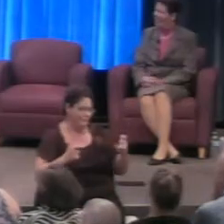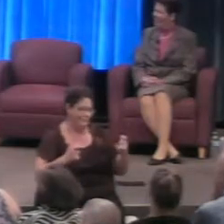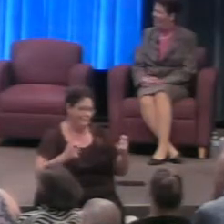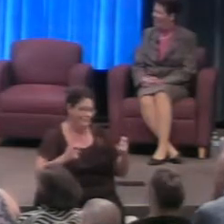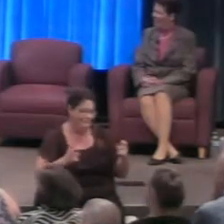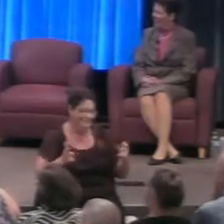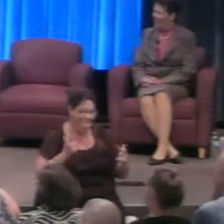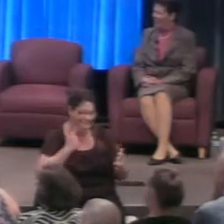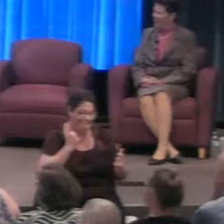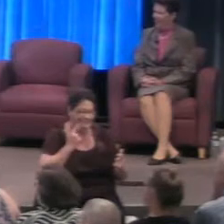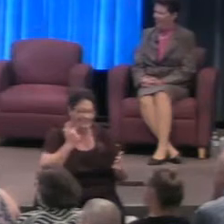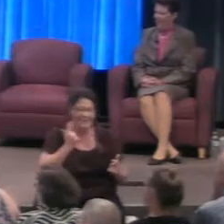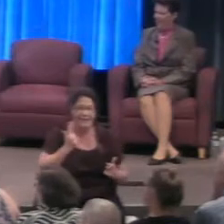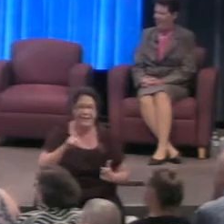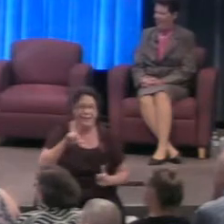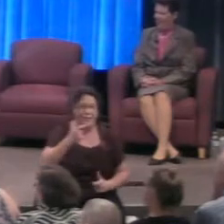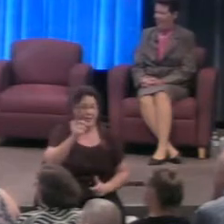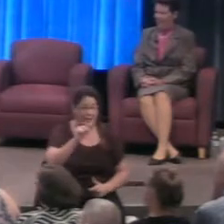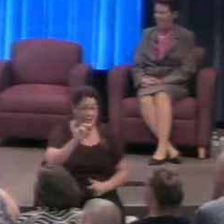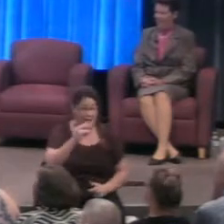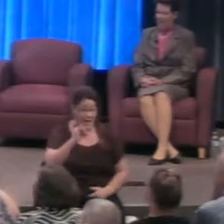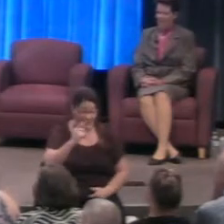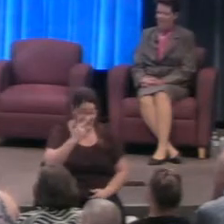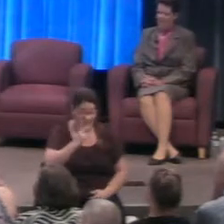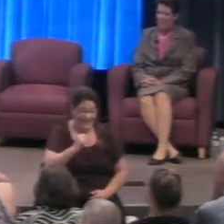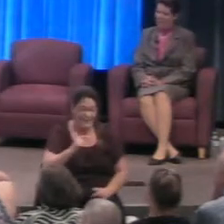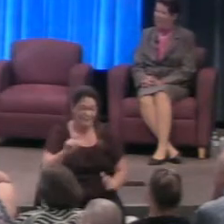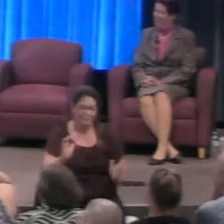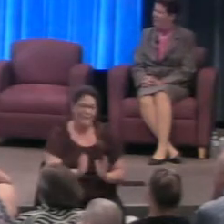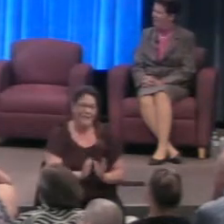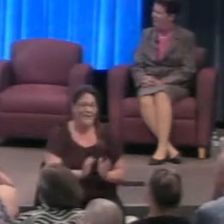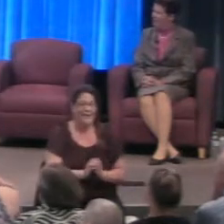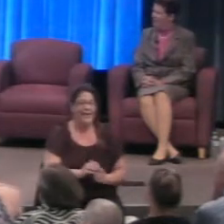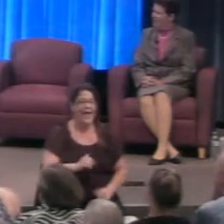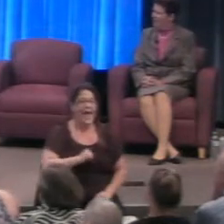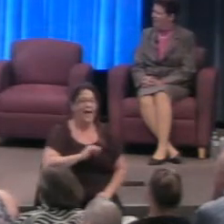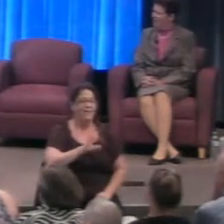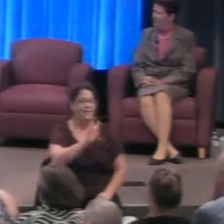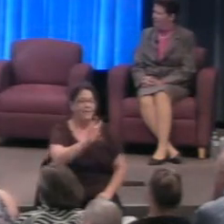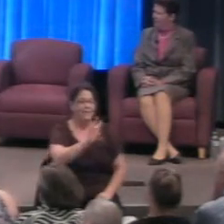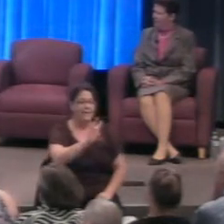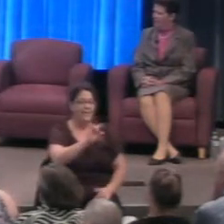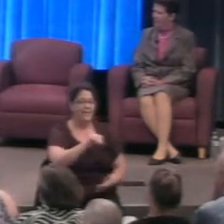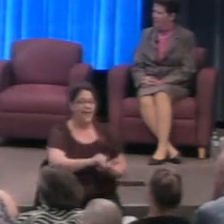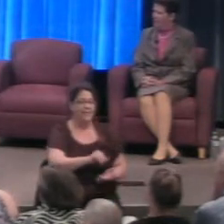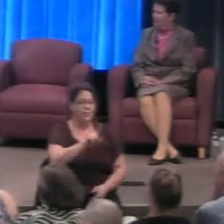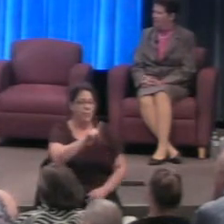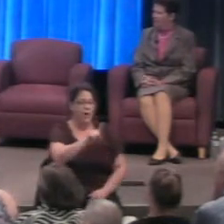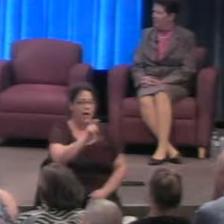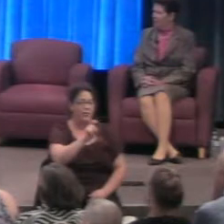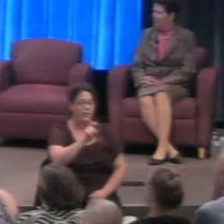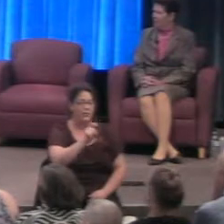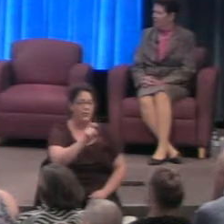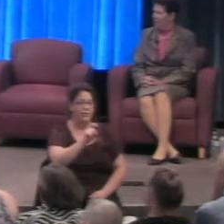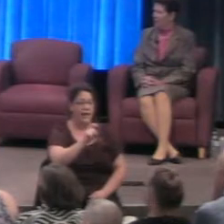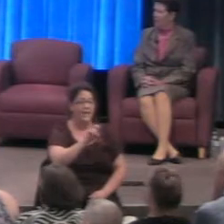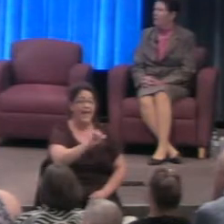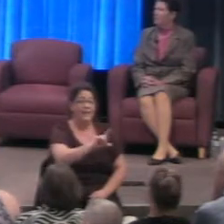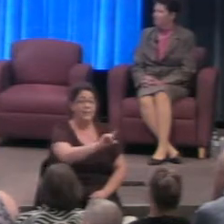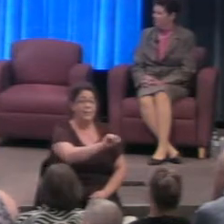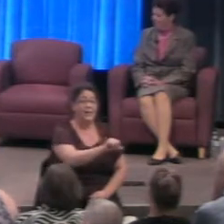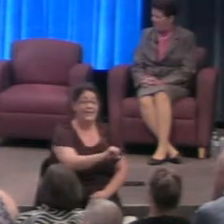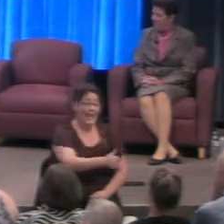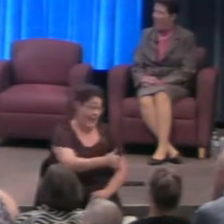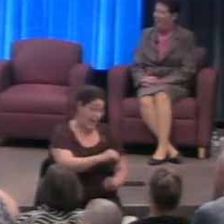You all have never heard of Logan, Ohio? With a population of 7,100. That's 2010 census,